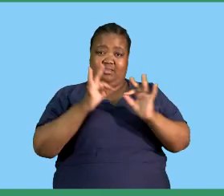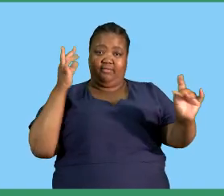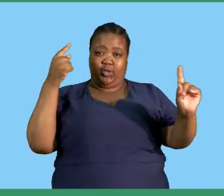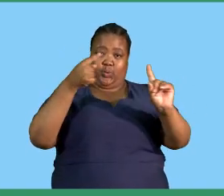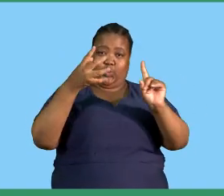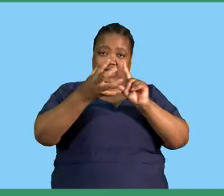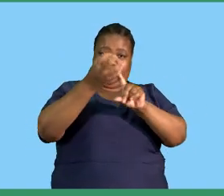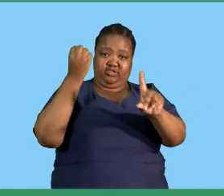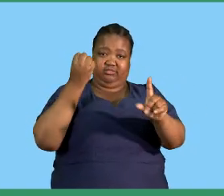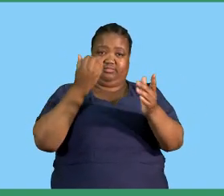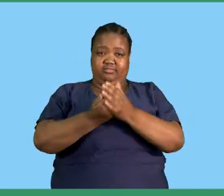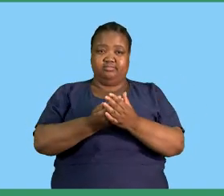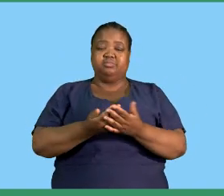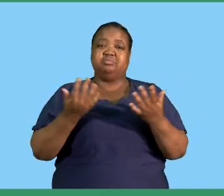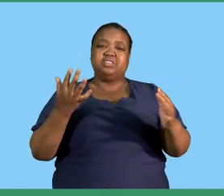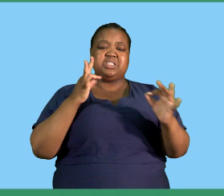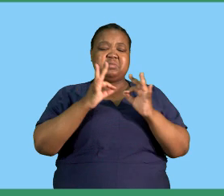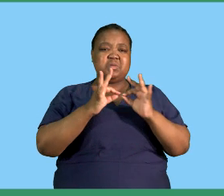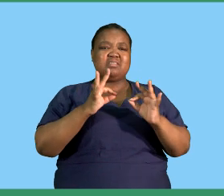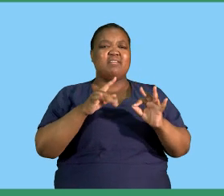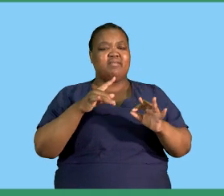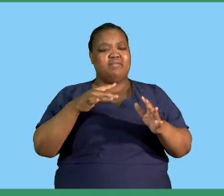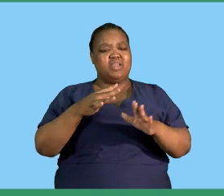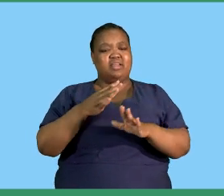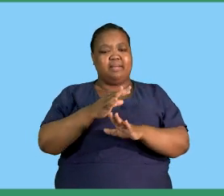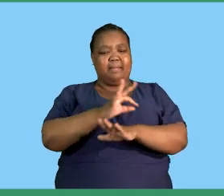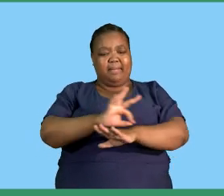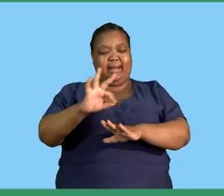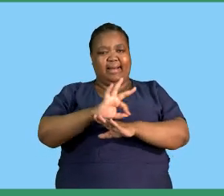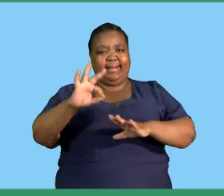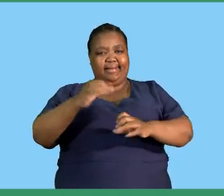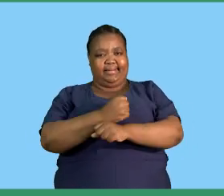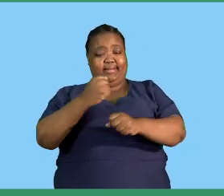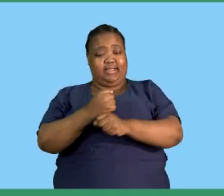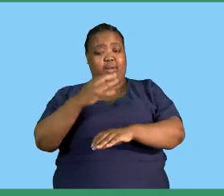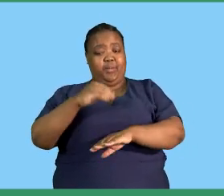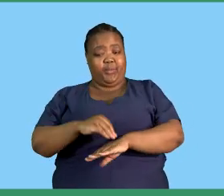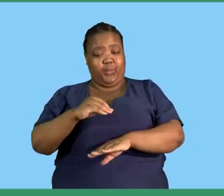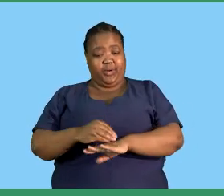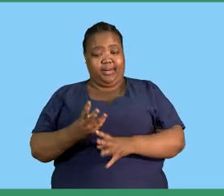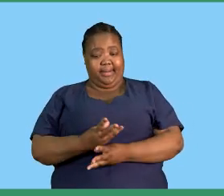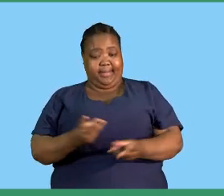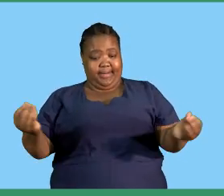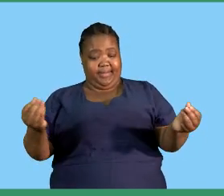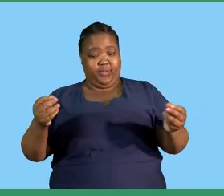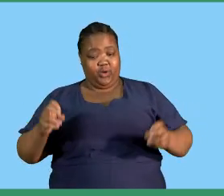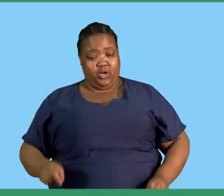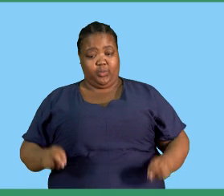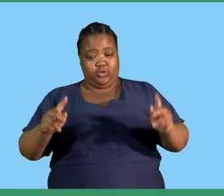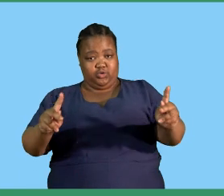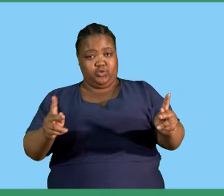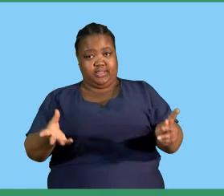There's a goal that we want to achieve. A specific plan of action to solve a problem or address